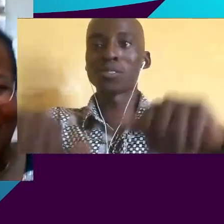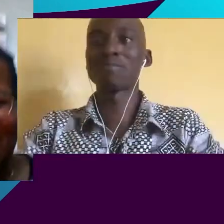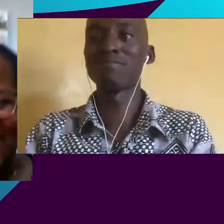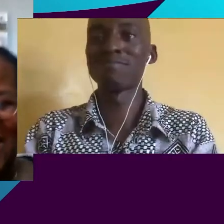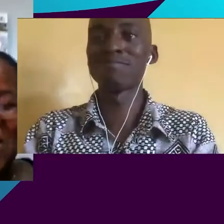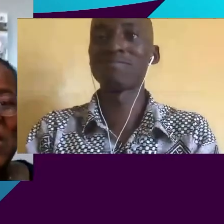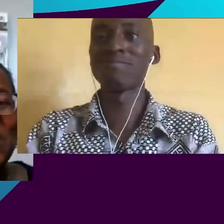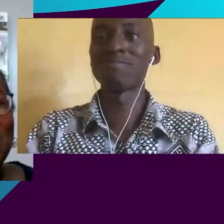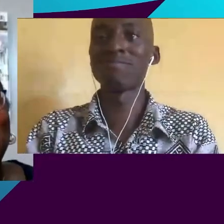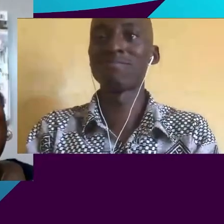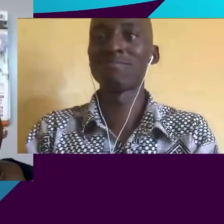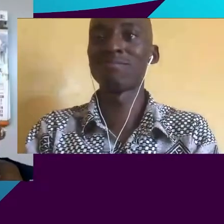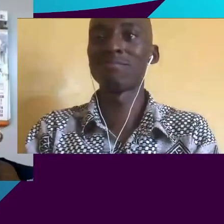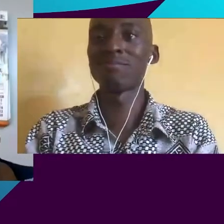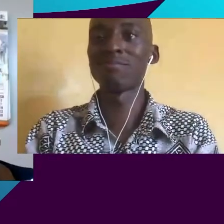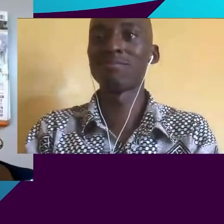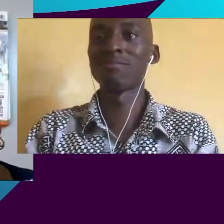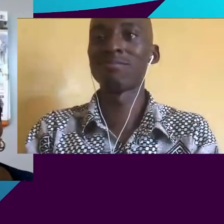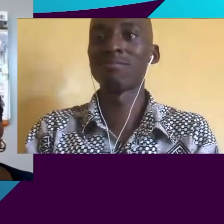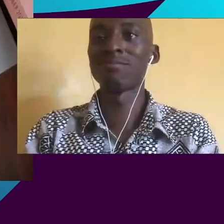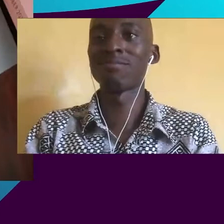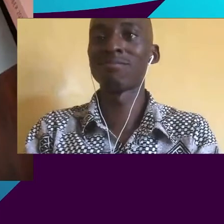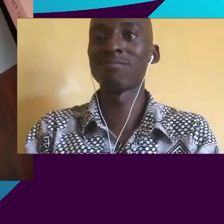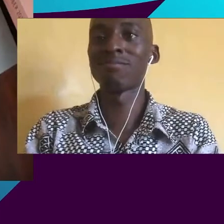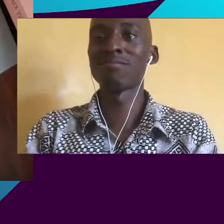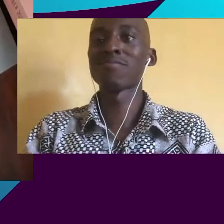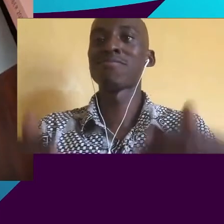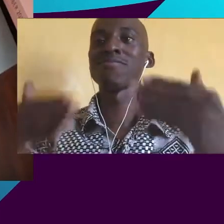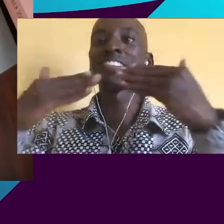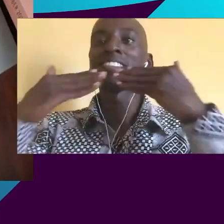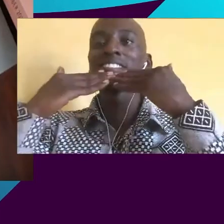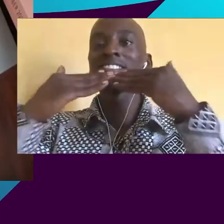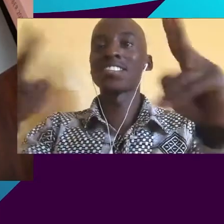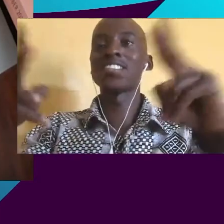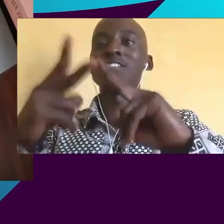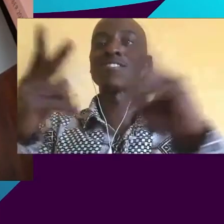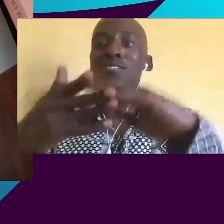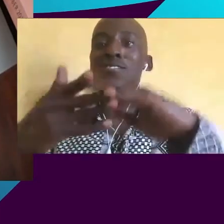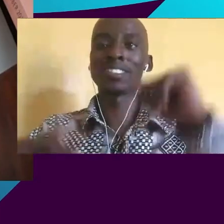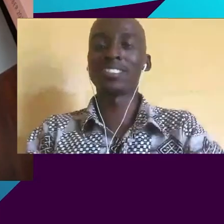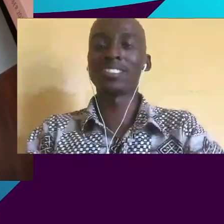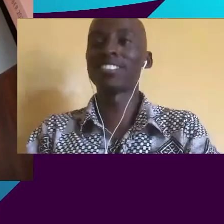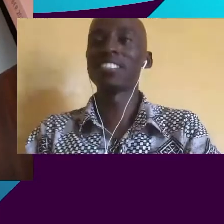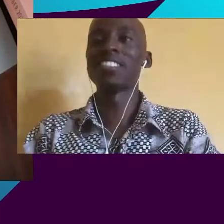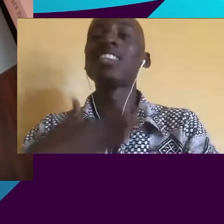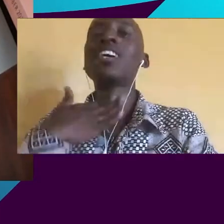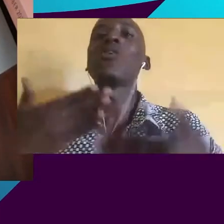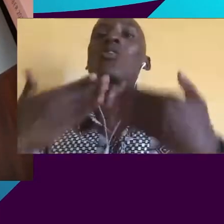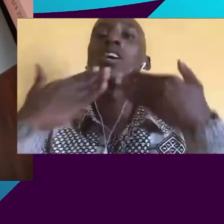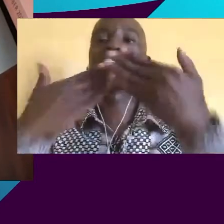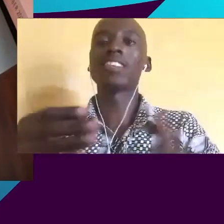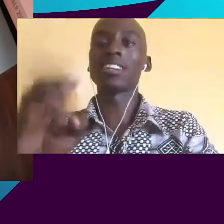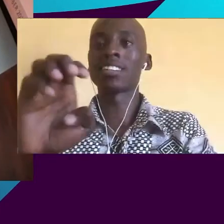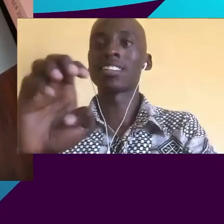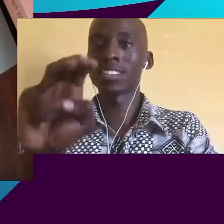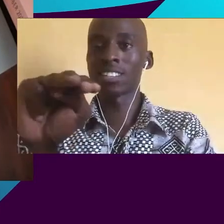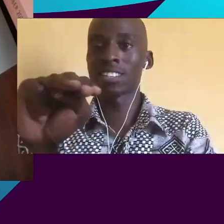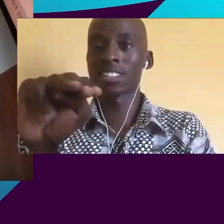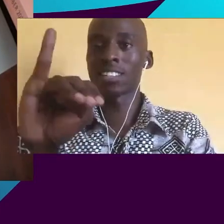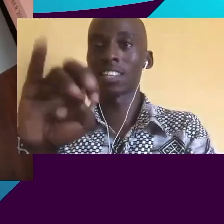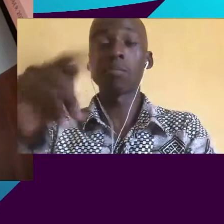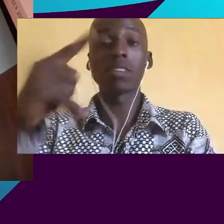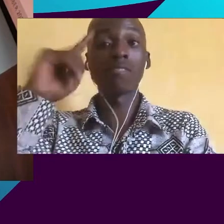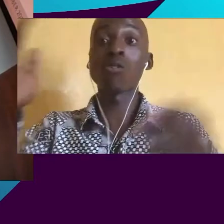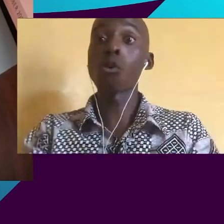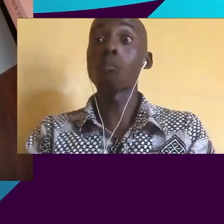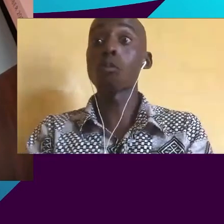Come on. Thank you very much. I would like to really thank Emily for mobilizing me. We've just